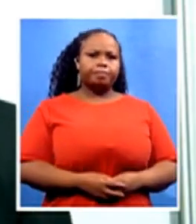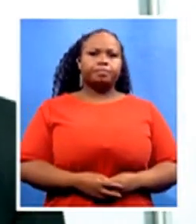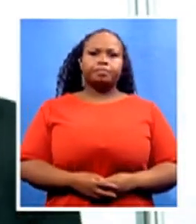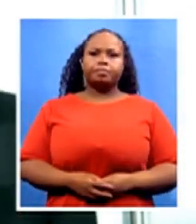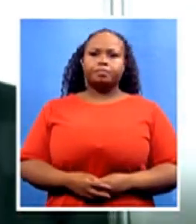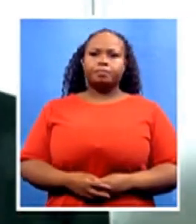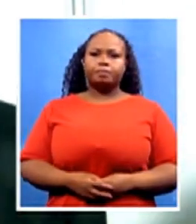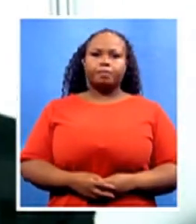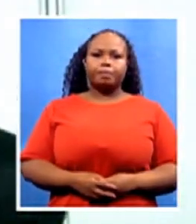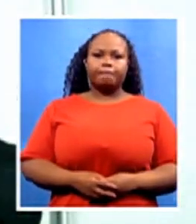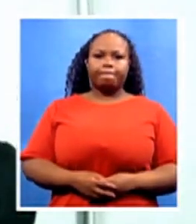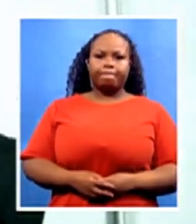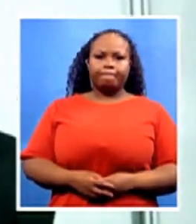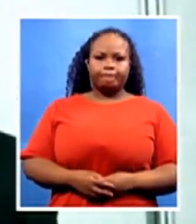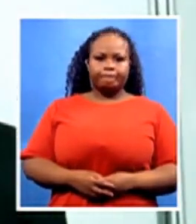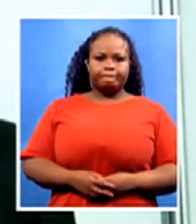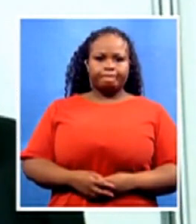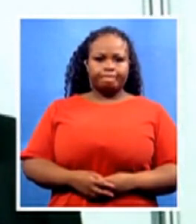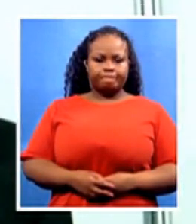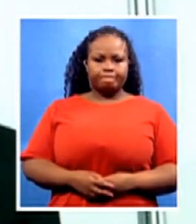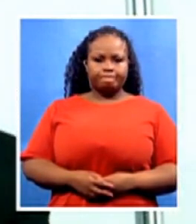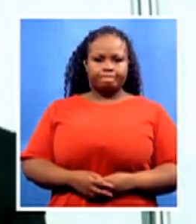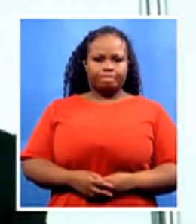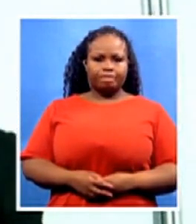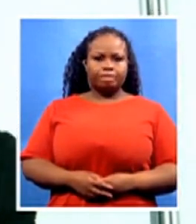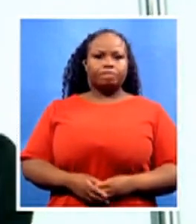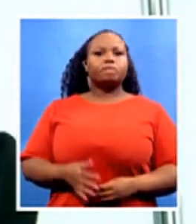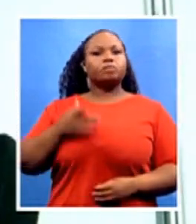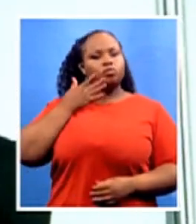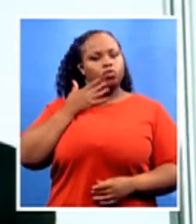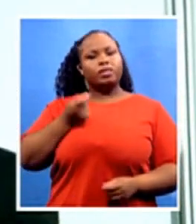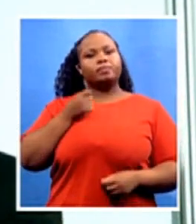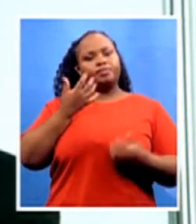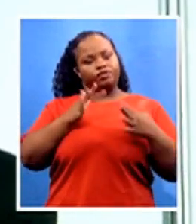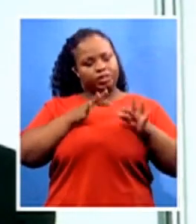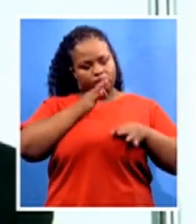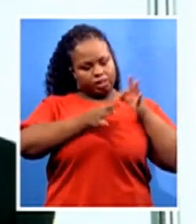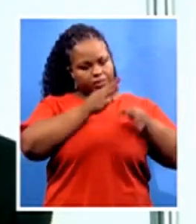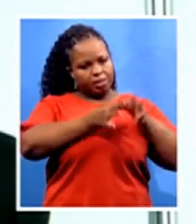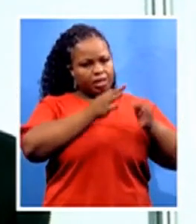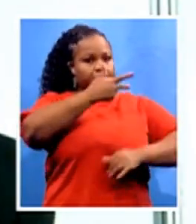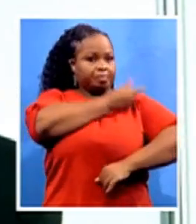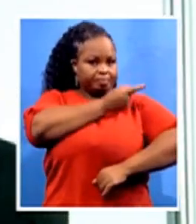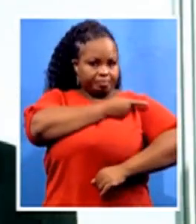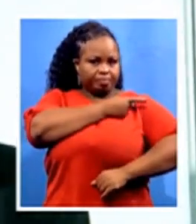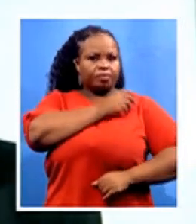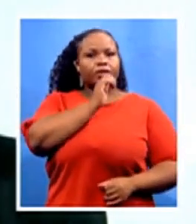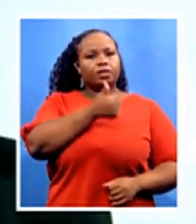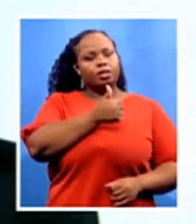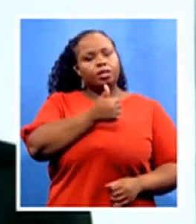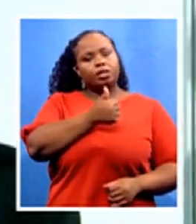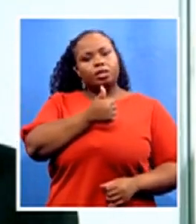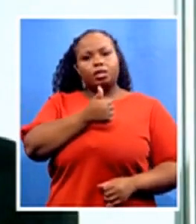they've explained what the vaccination is all about, then they give you a sense of symptoms to worry